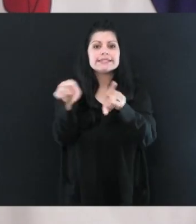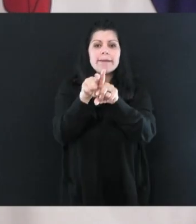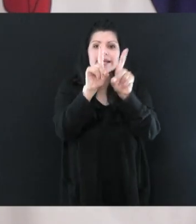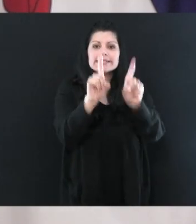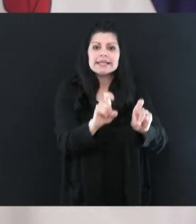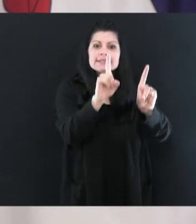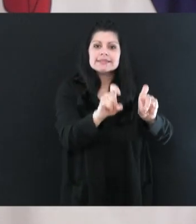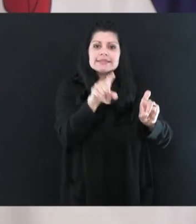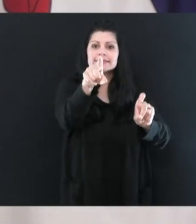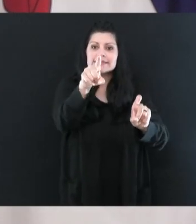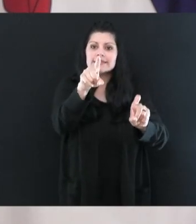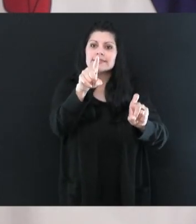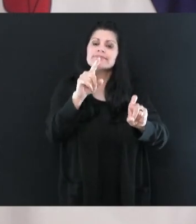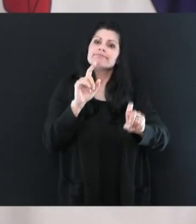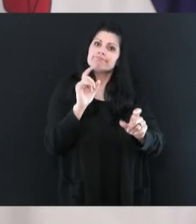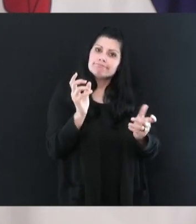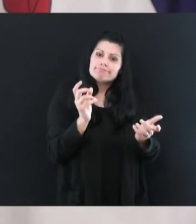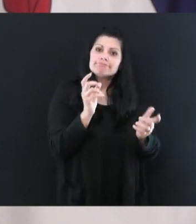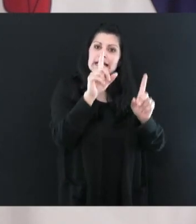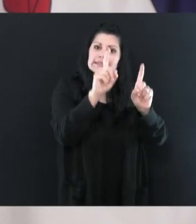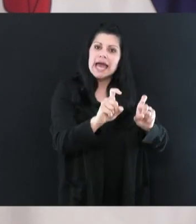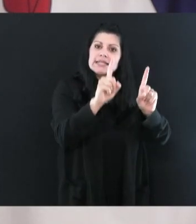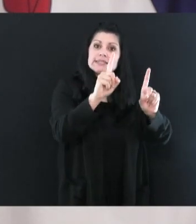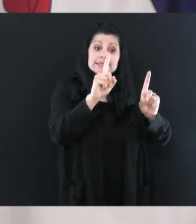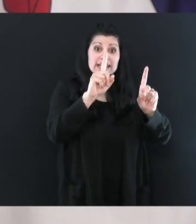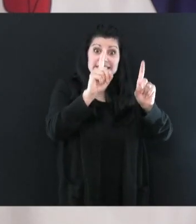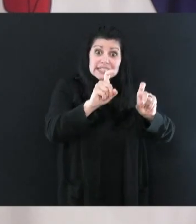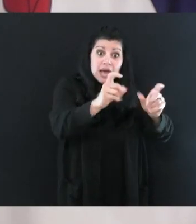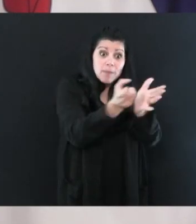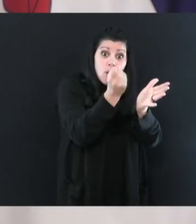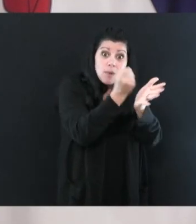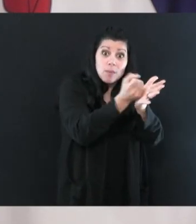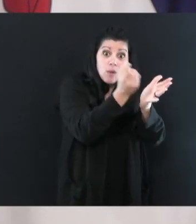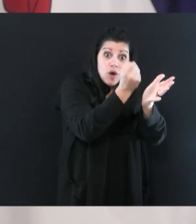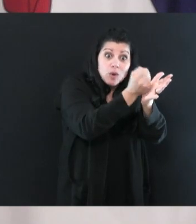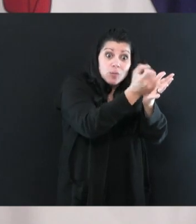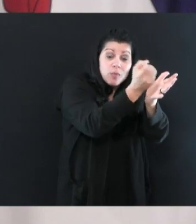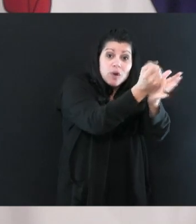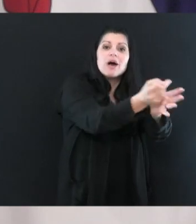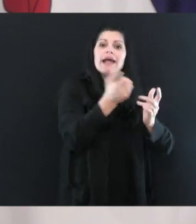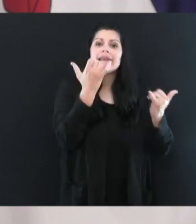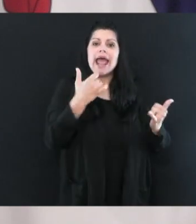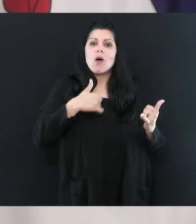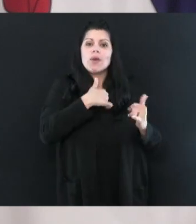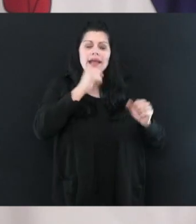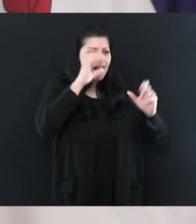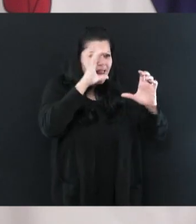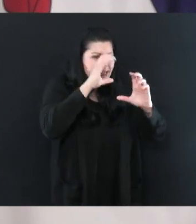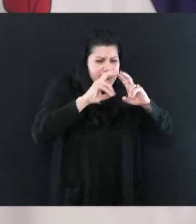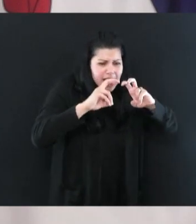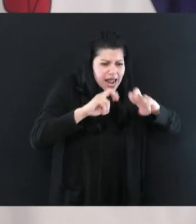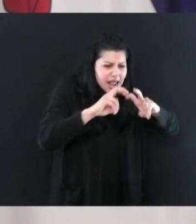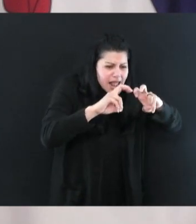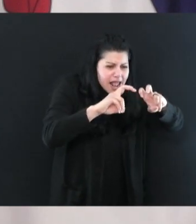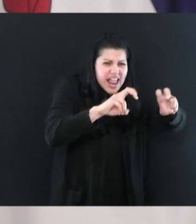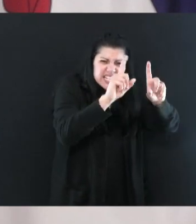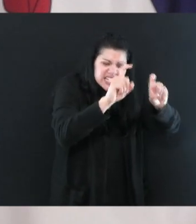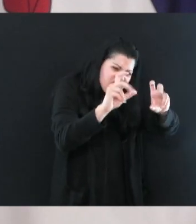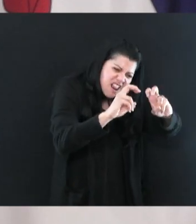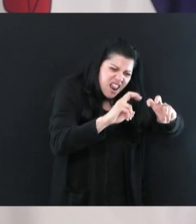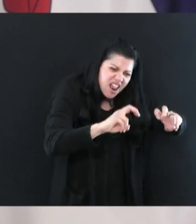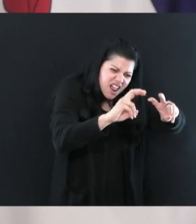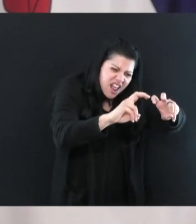thing that is the most important thing for me, is this: enjoy the game. Love the